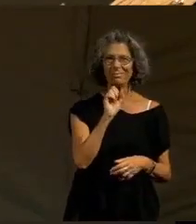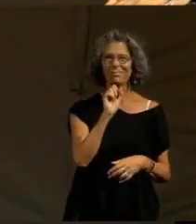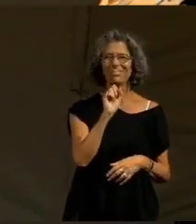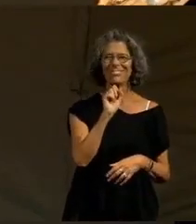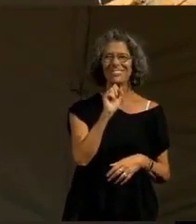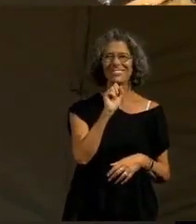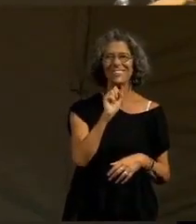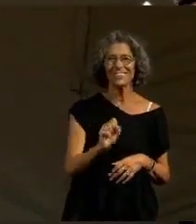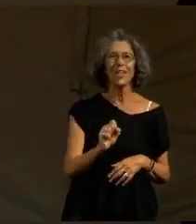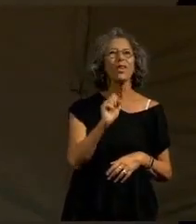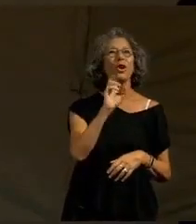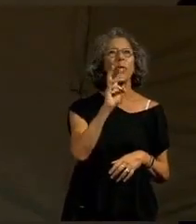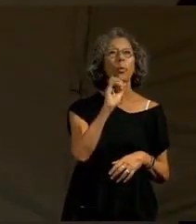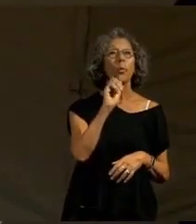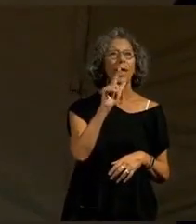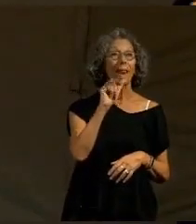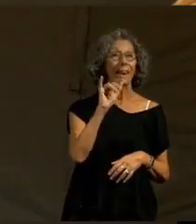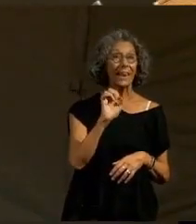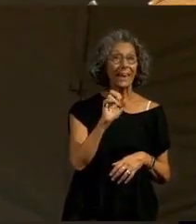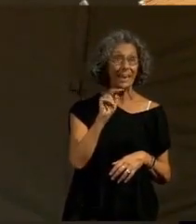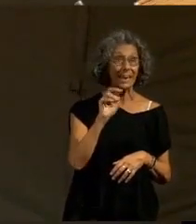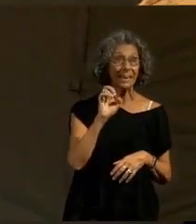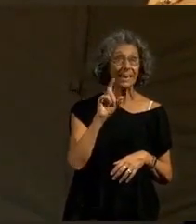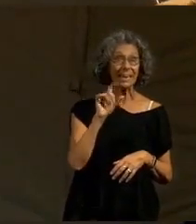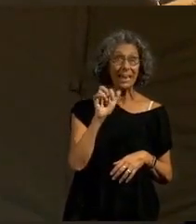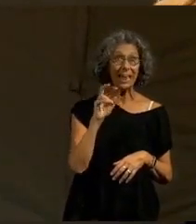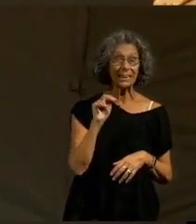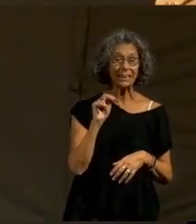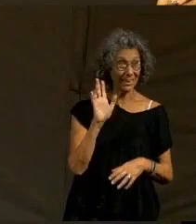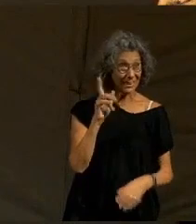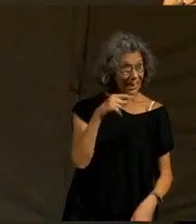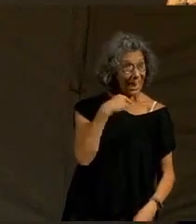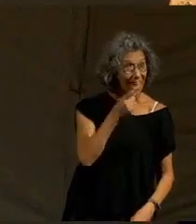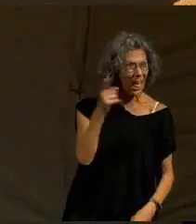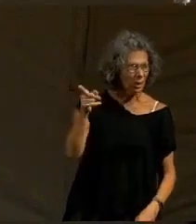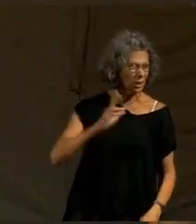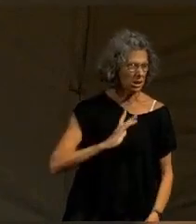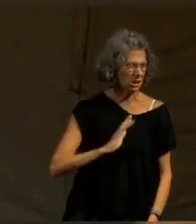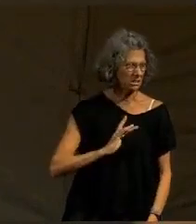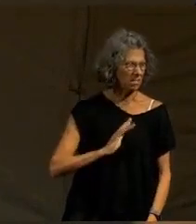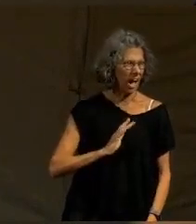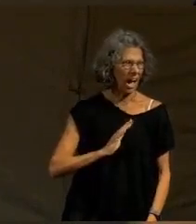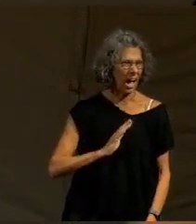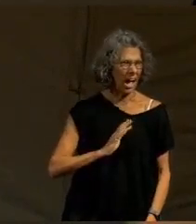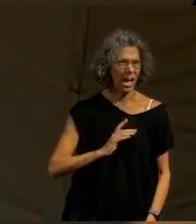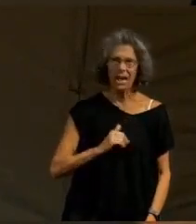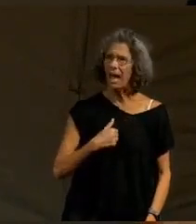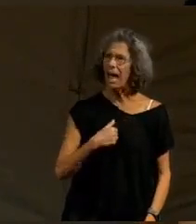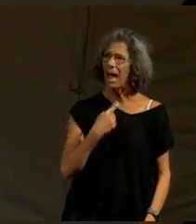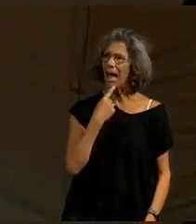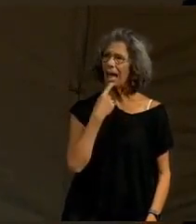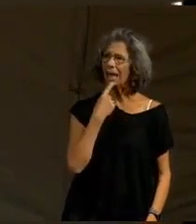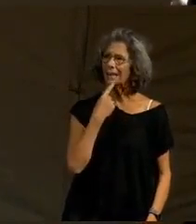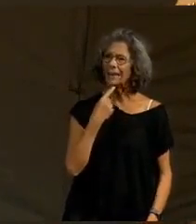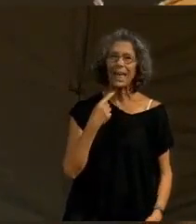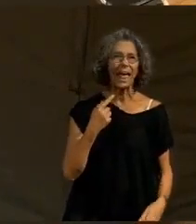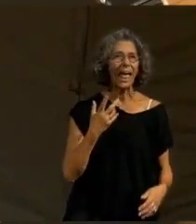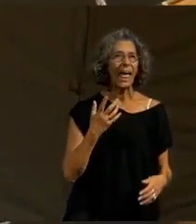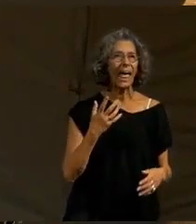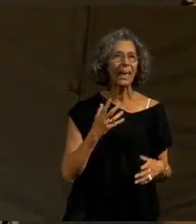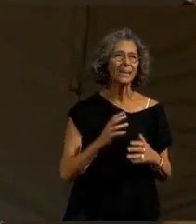Did I tell you she was fine? I said, Maybe I didn't love you